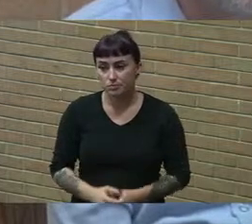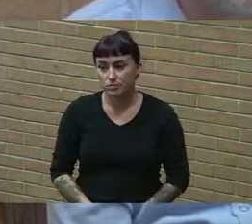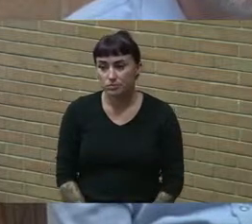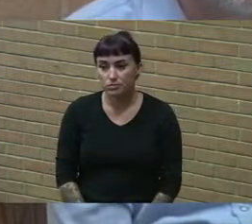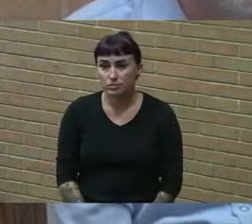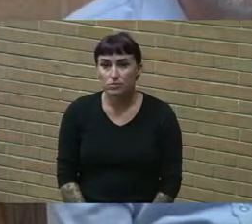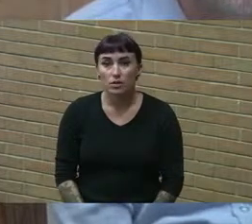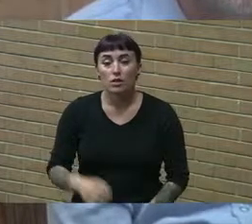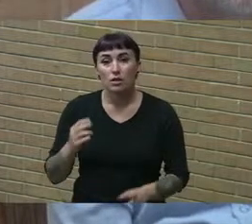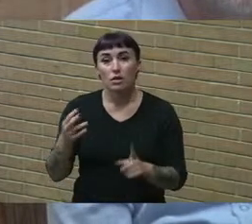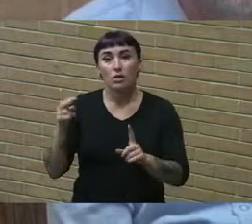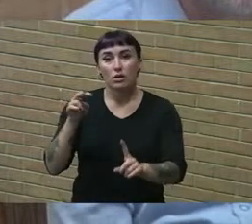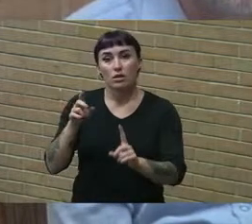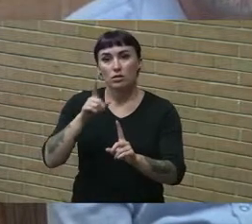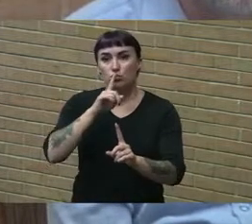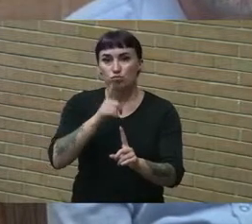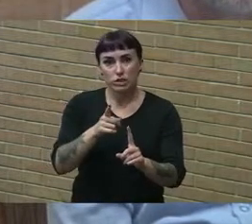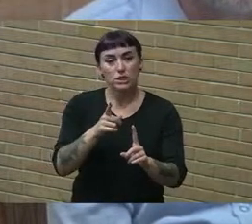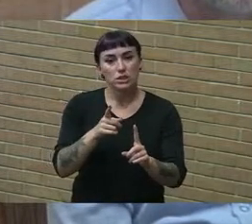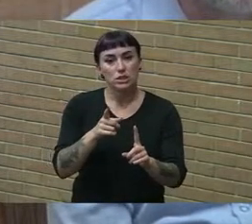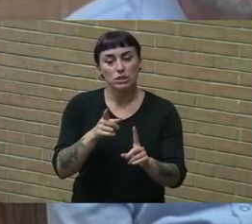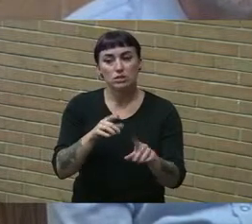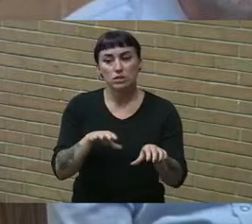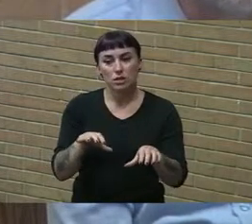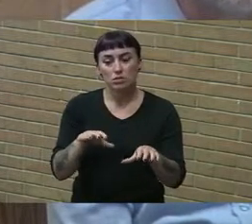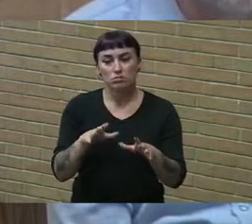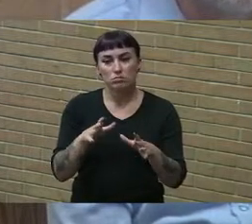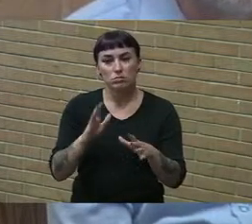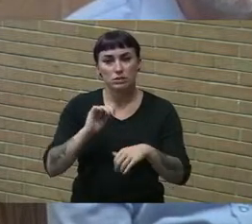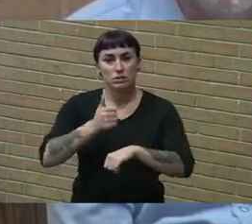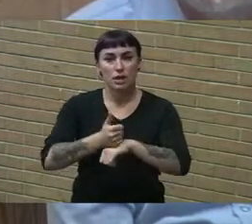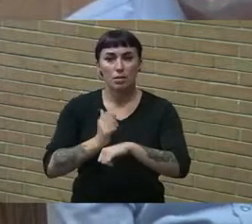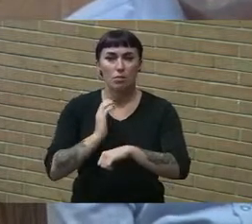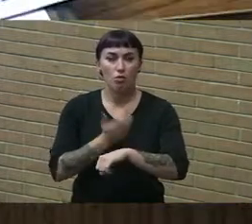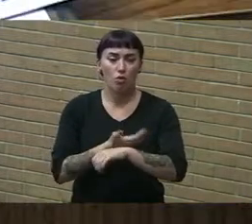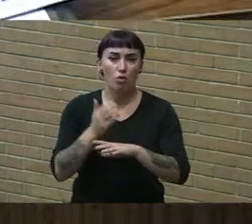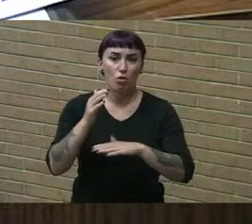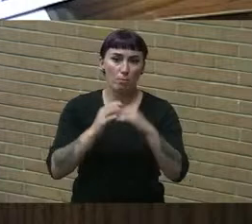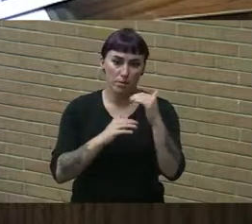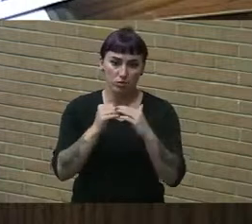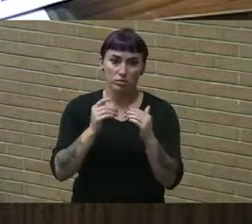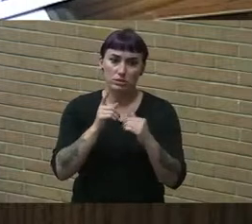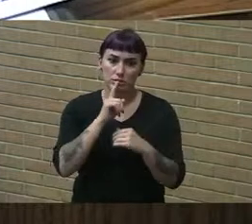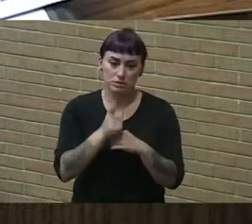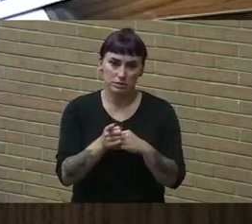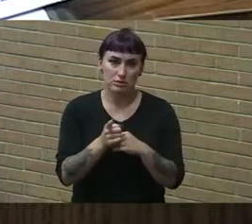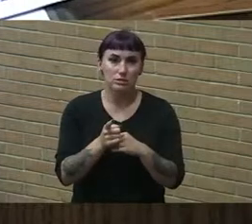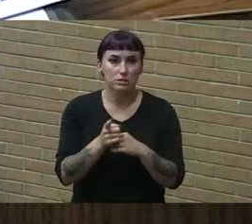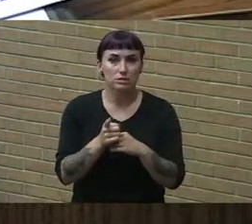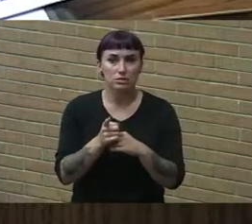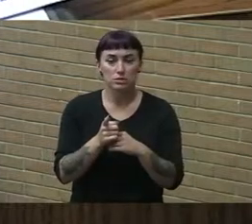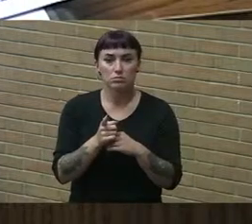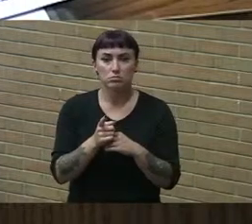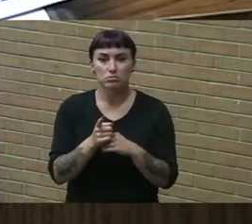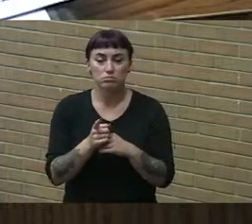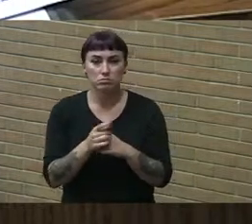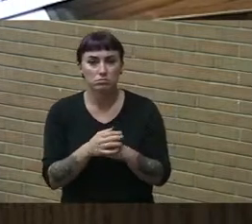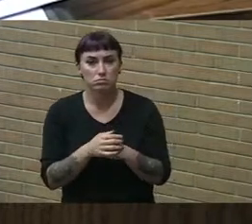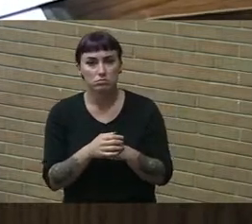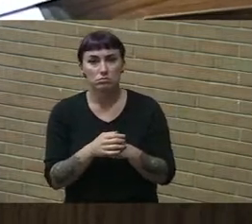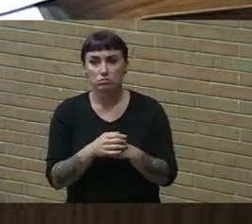this perspective really does establish our building is essentially